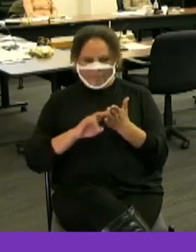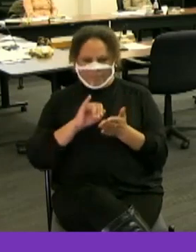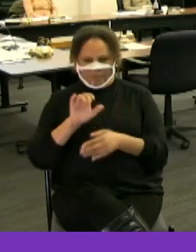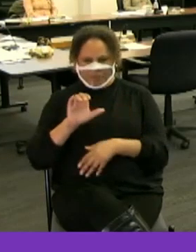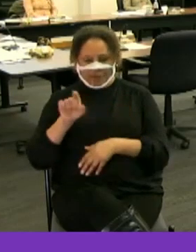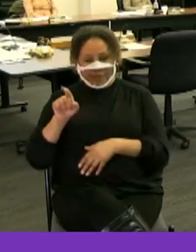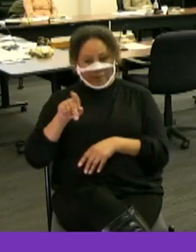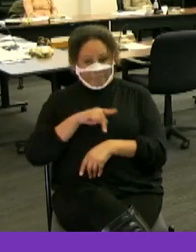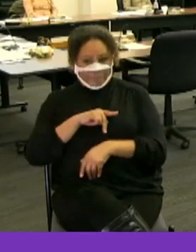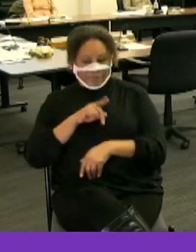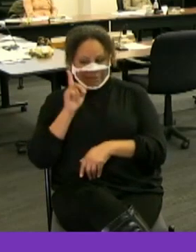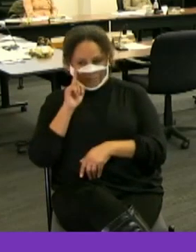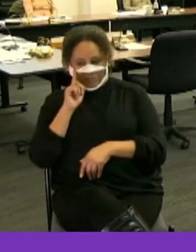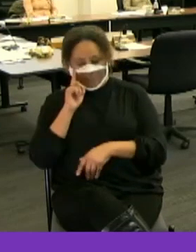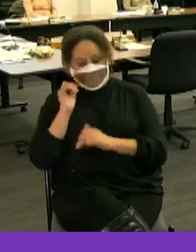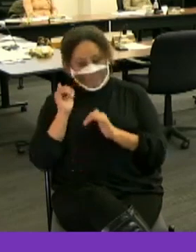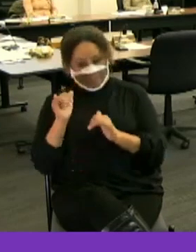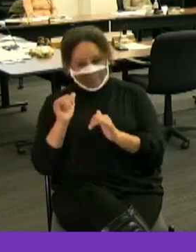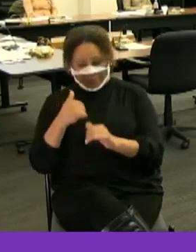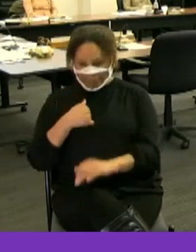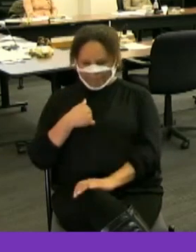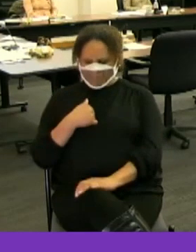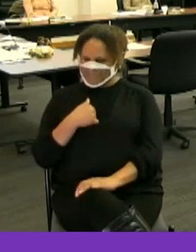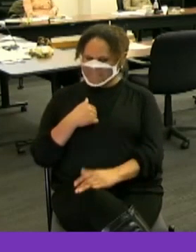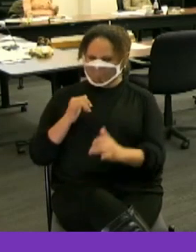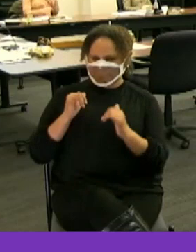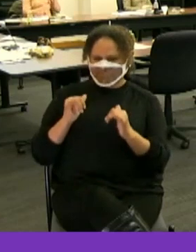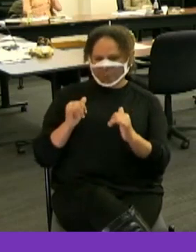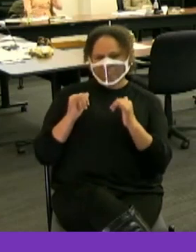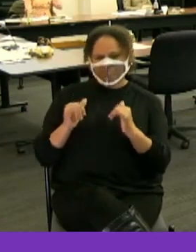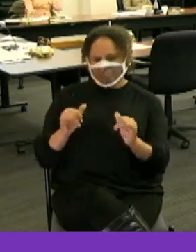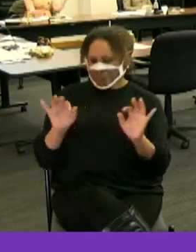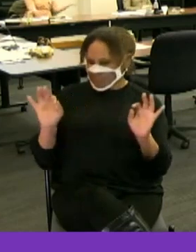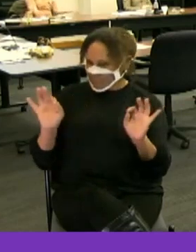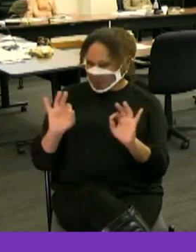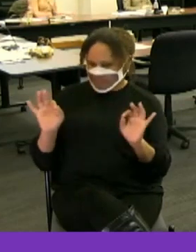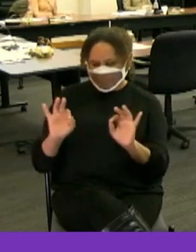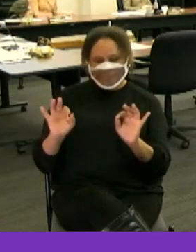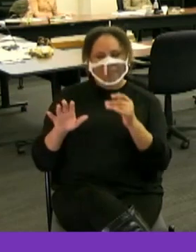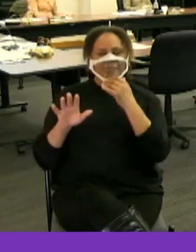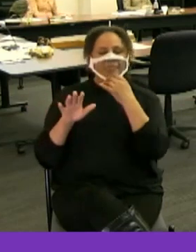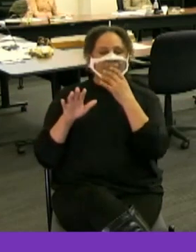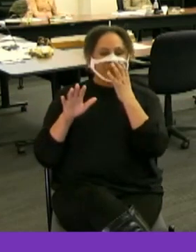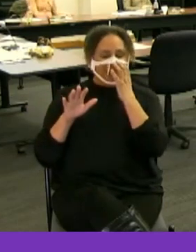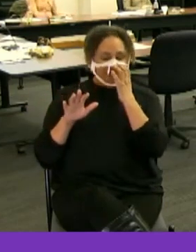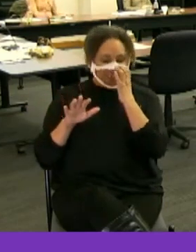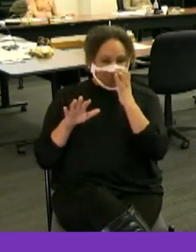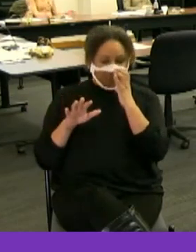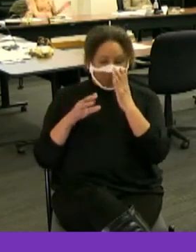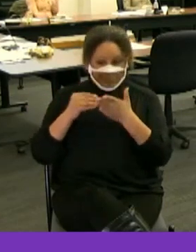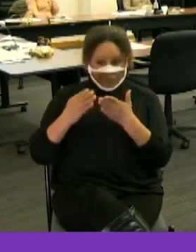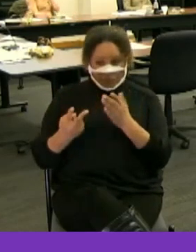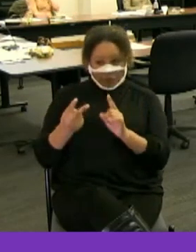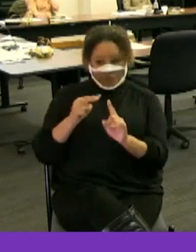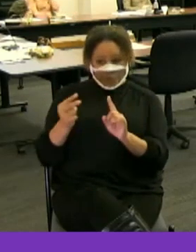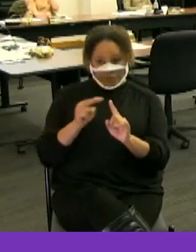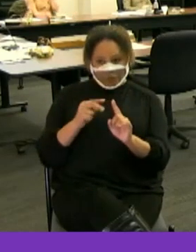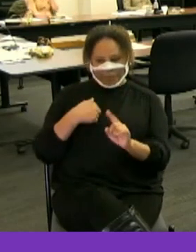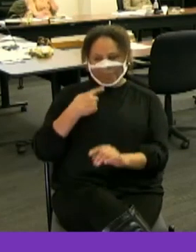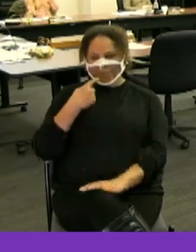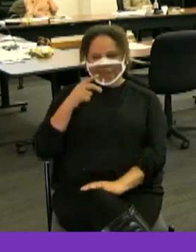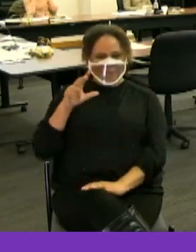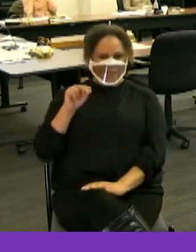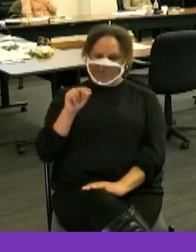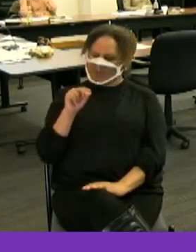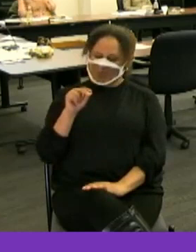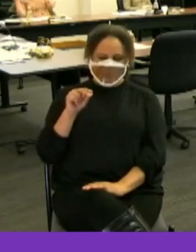either. Me, I don't feel it as much either. So, like I said, I giving the student's perspective, I would say no. I don't